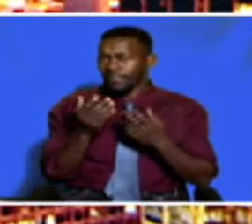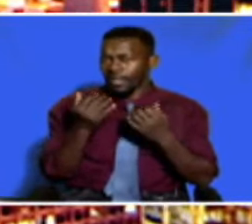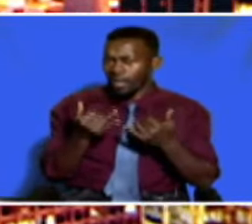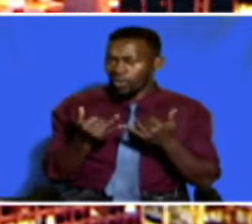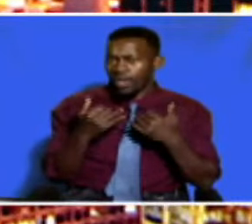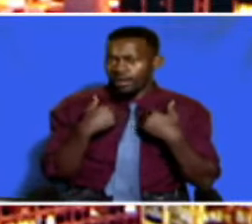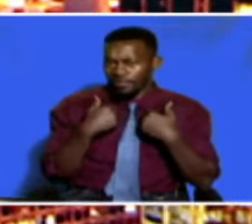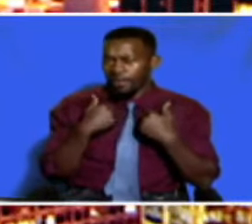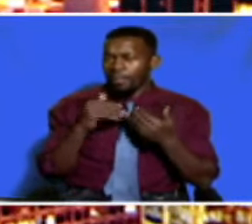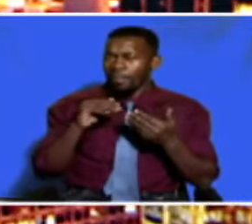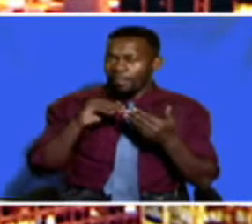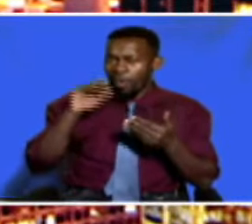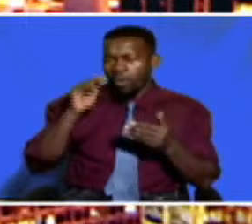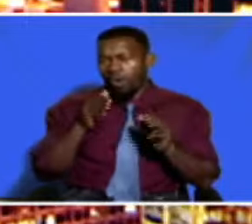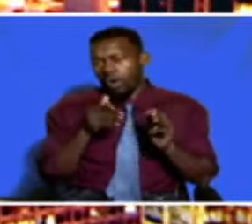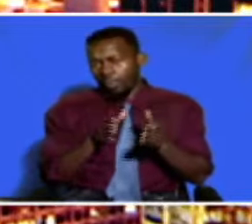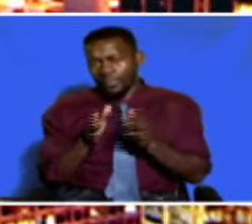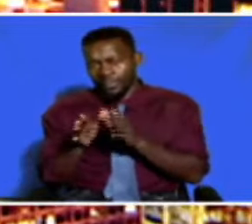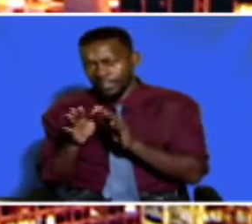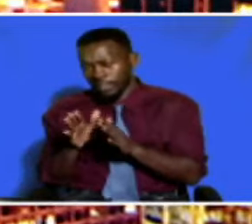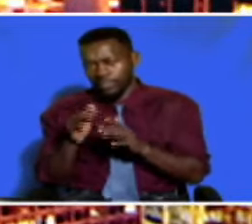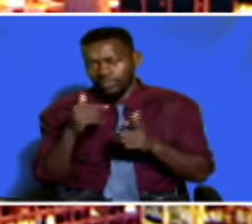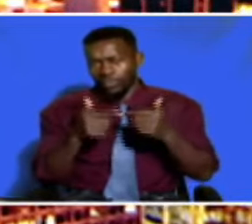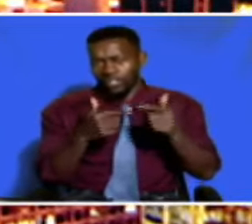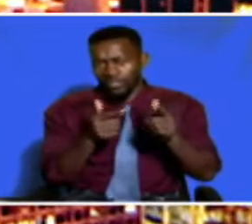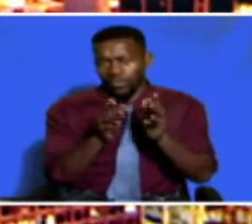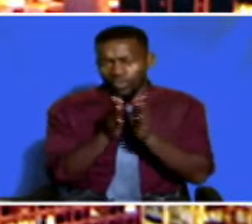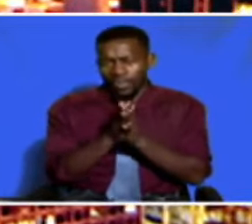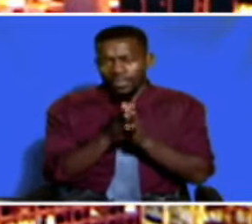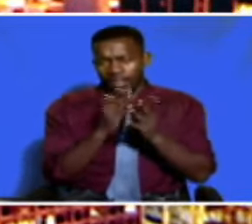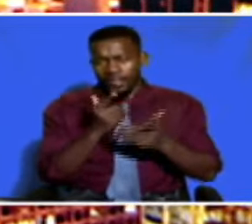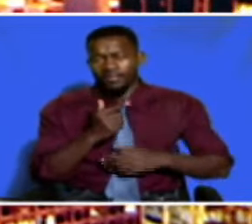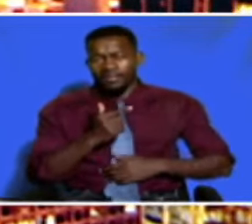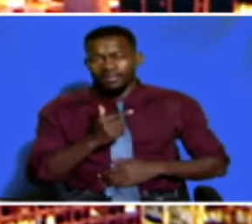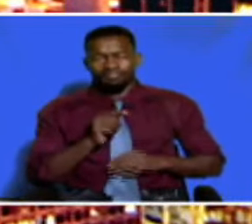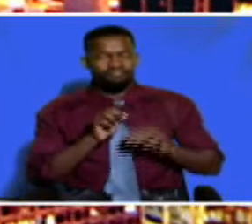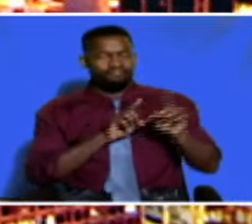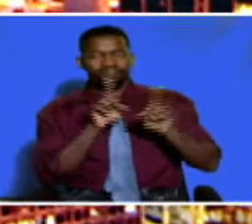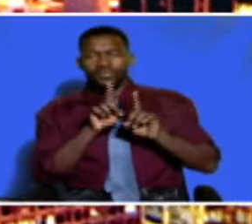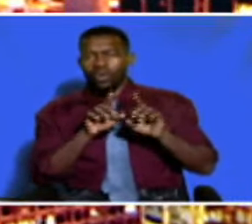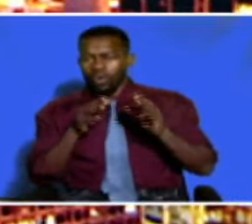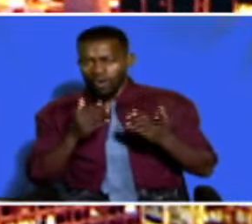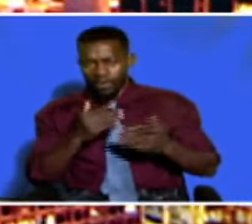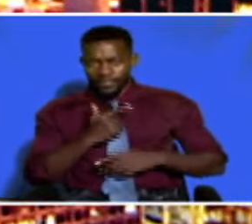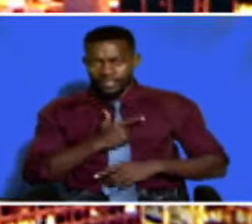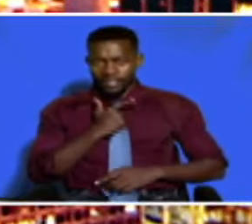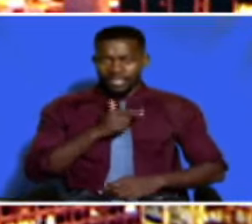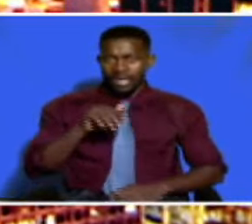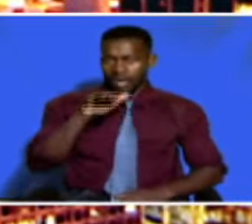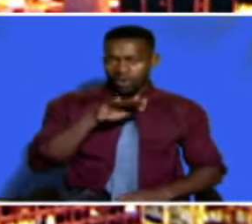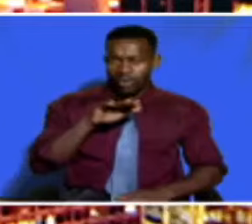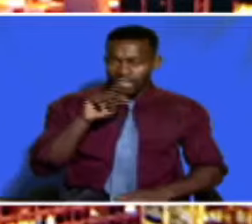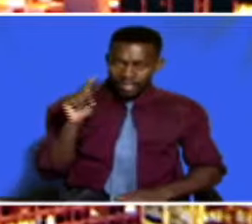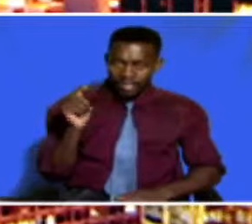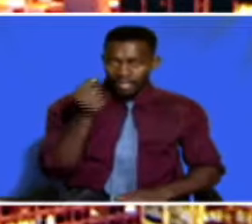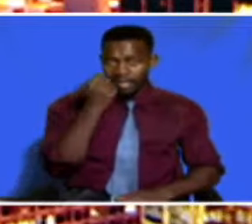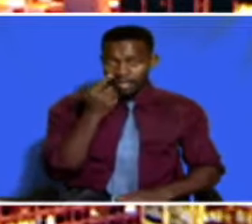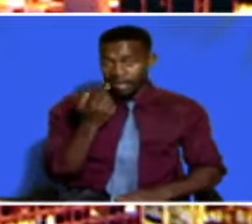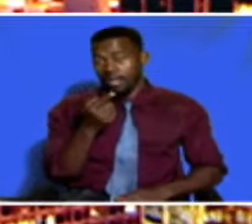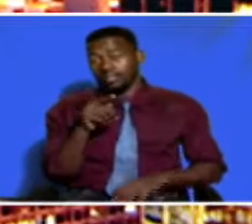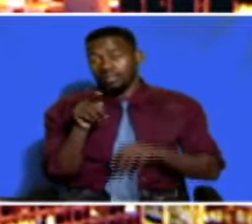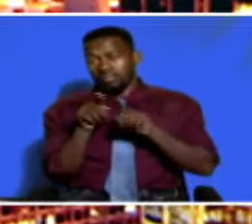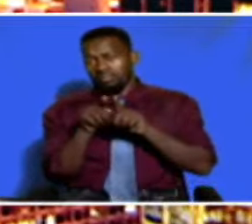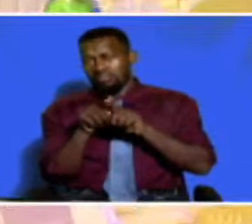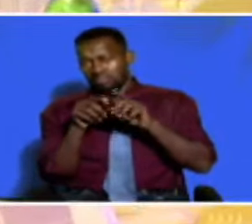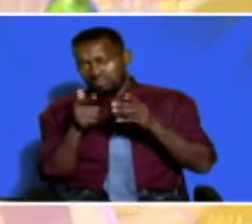za kufanya kazi na kuendeleza biashara ya utalii haswa hoteli. Hili limesemwa kwenye kongamano la uhusika wa biashara na